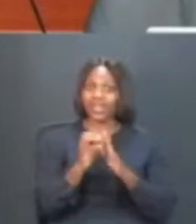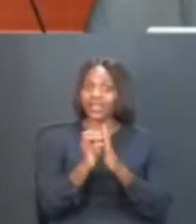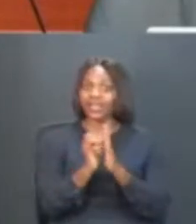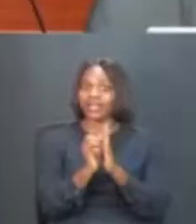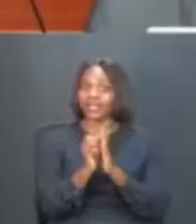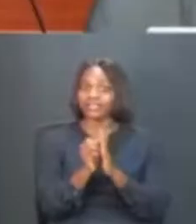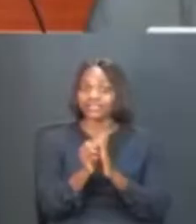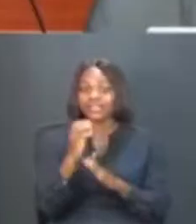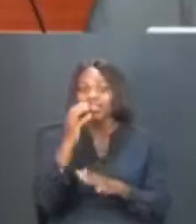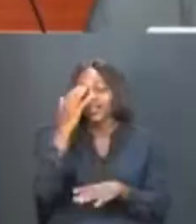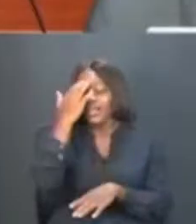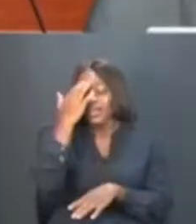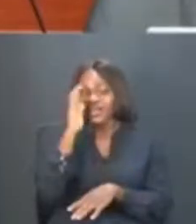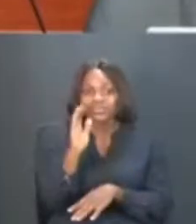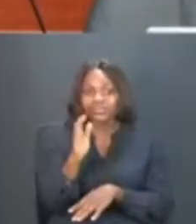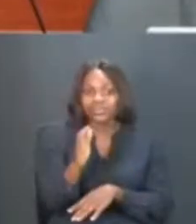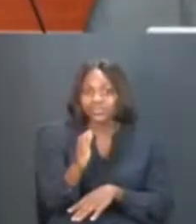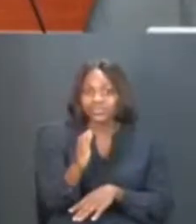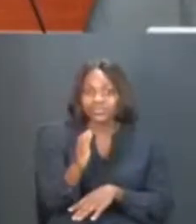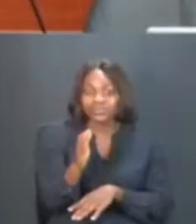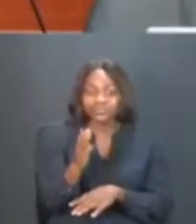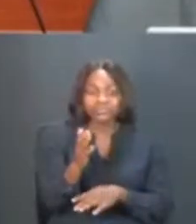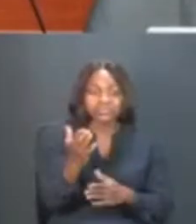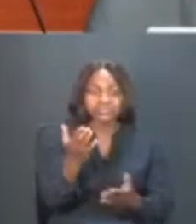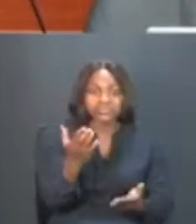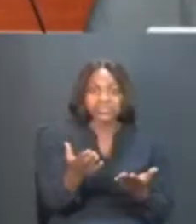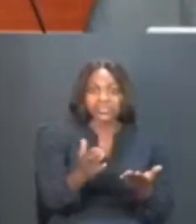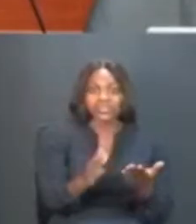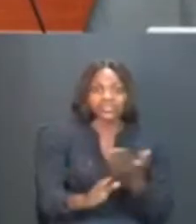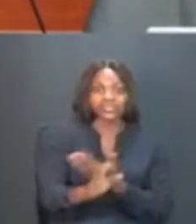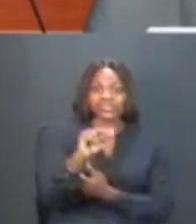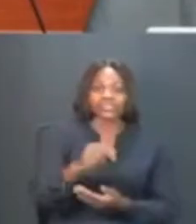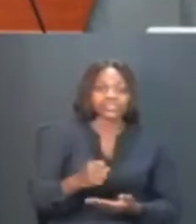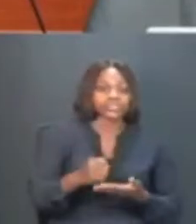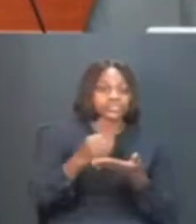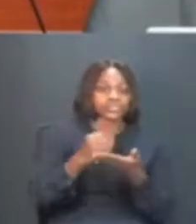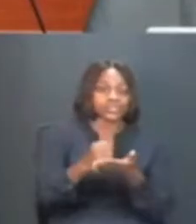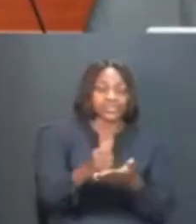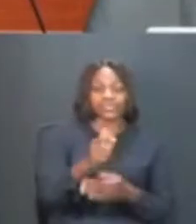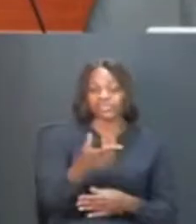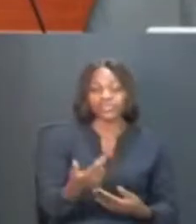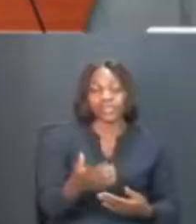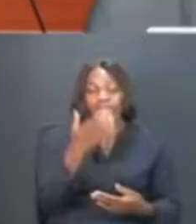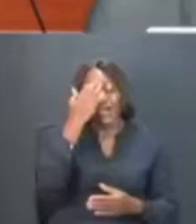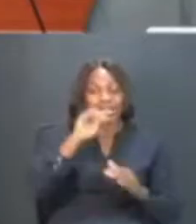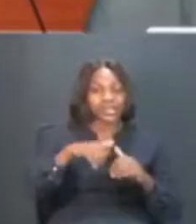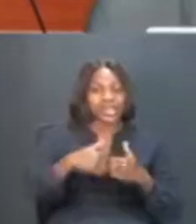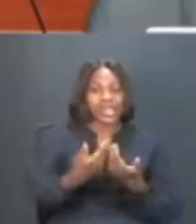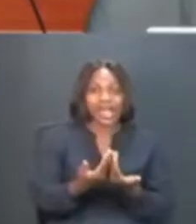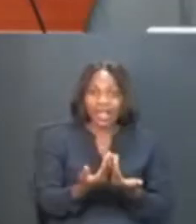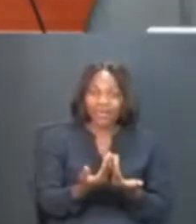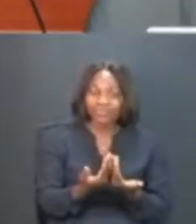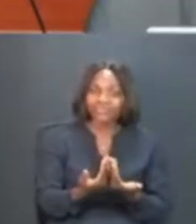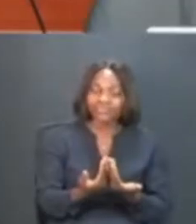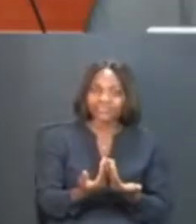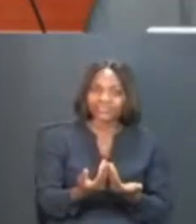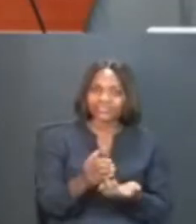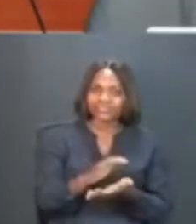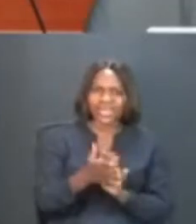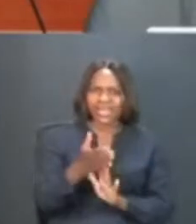I don't know, unless divine intervention, I don't know how you can come out of cancerous conditions.